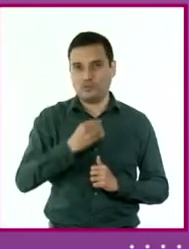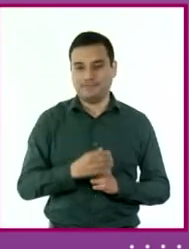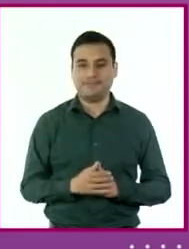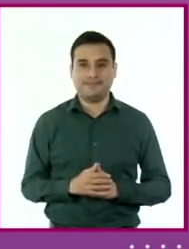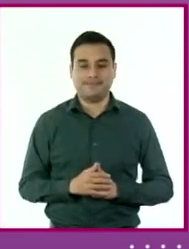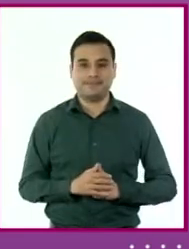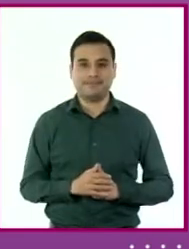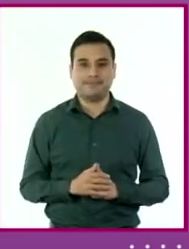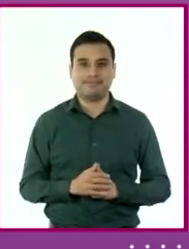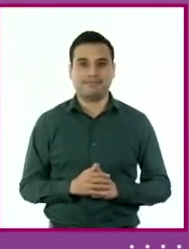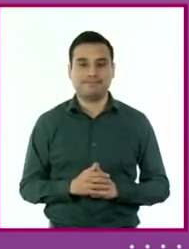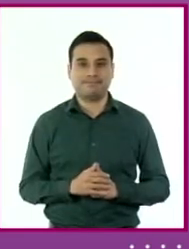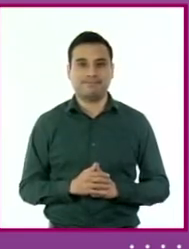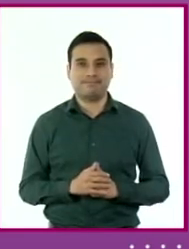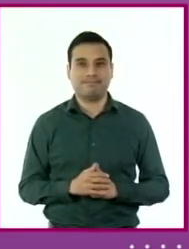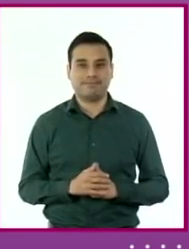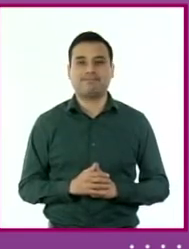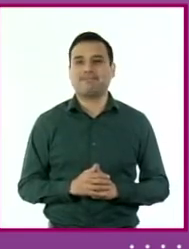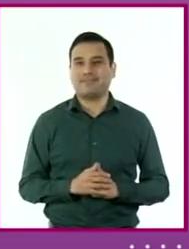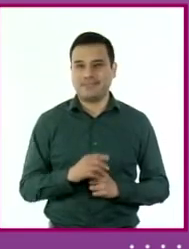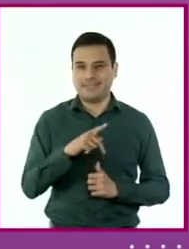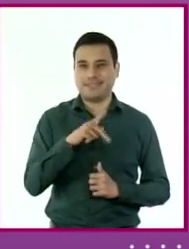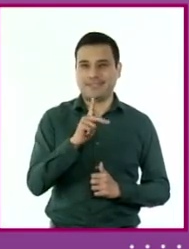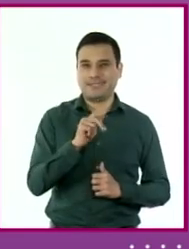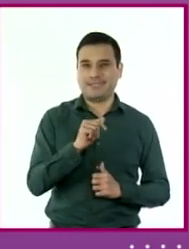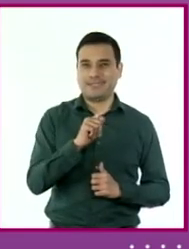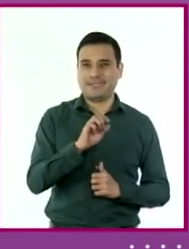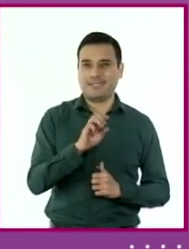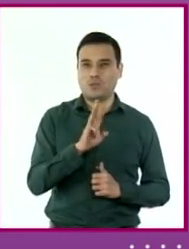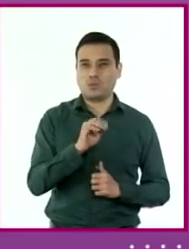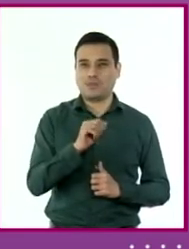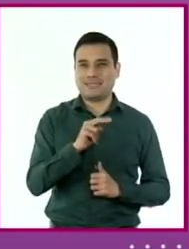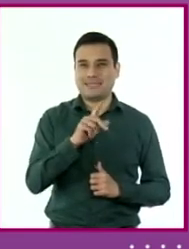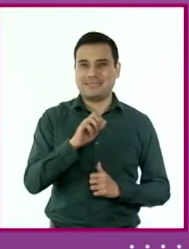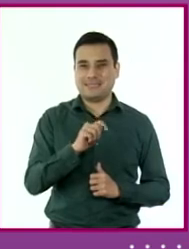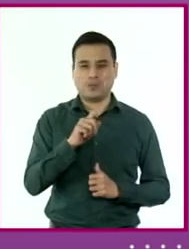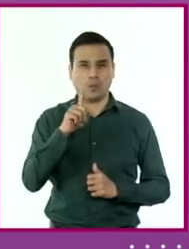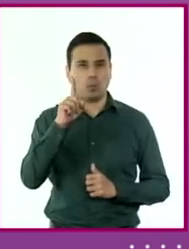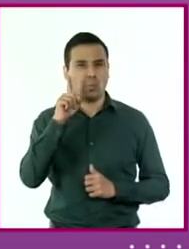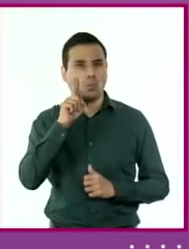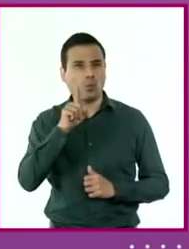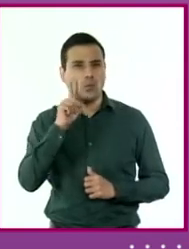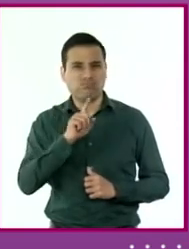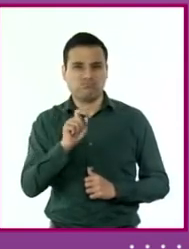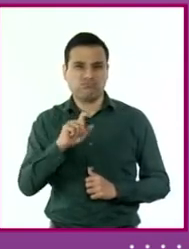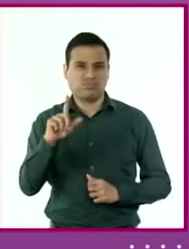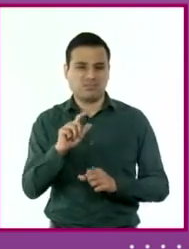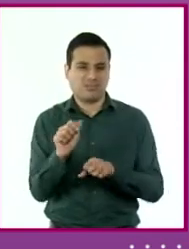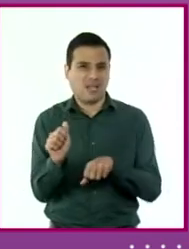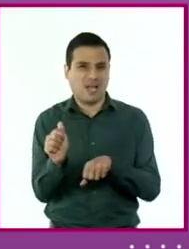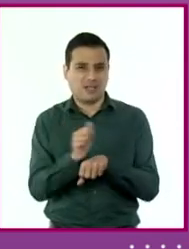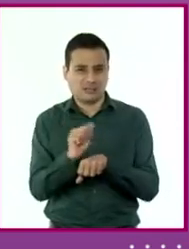She's a really good actress. actress.